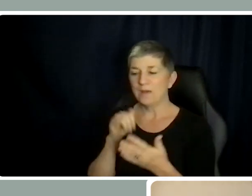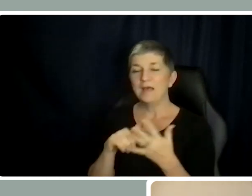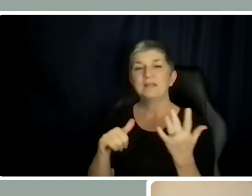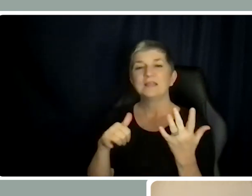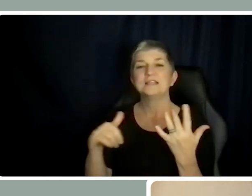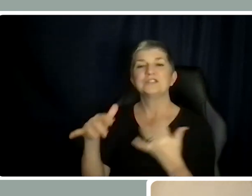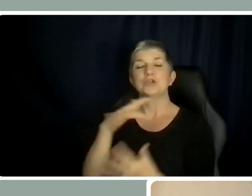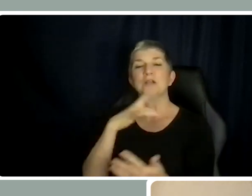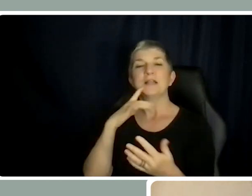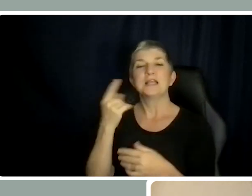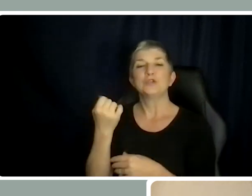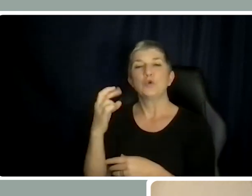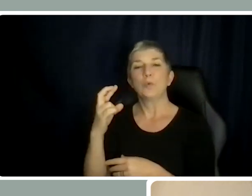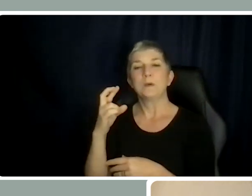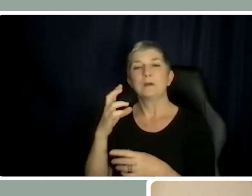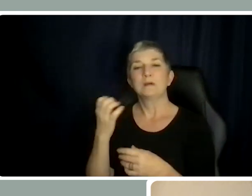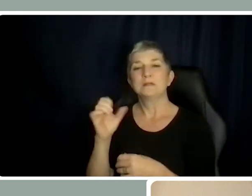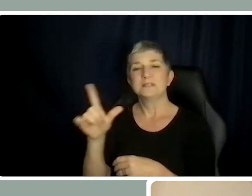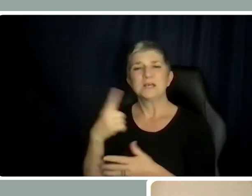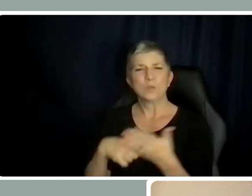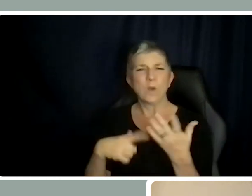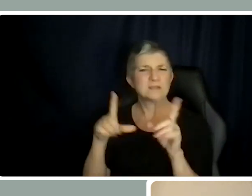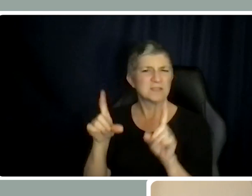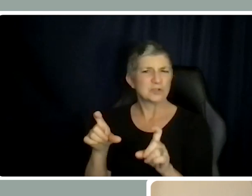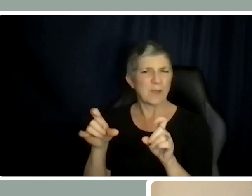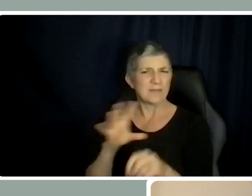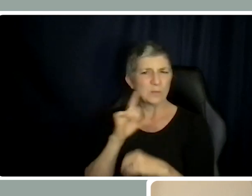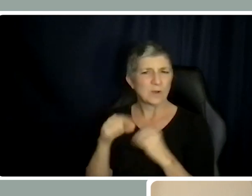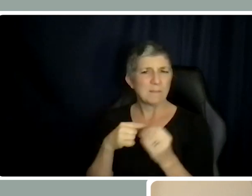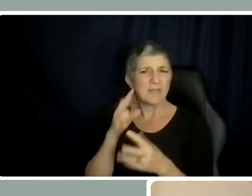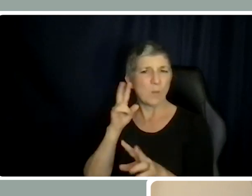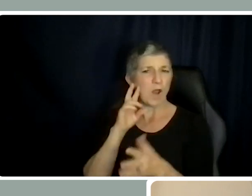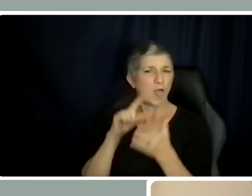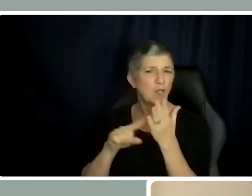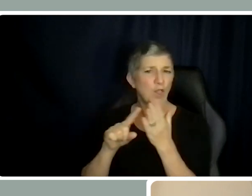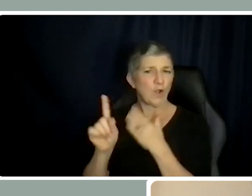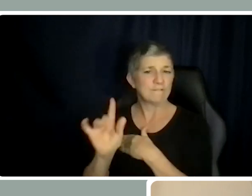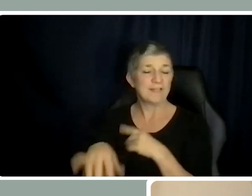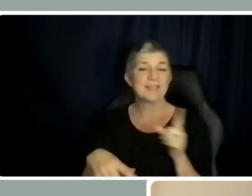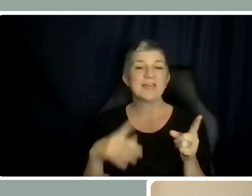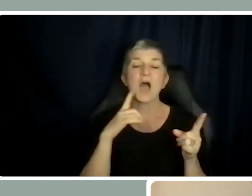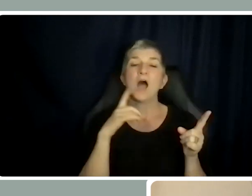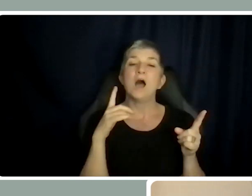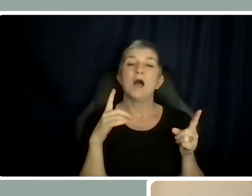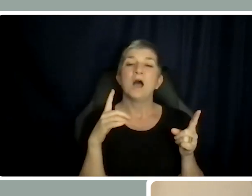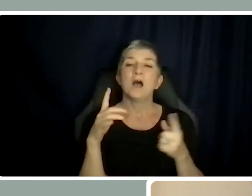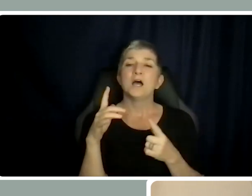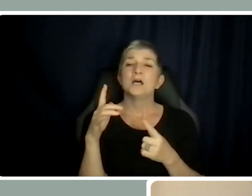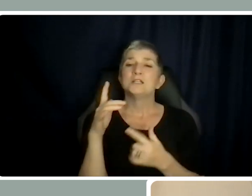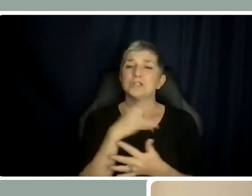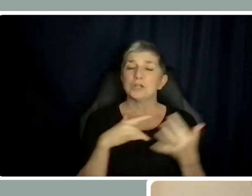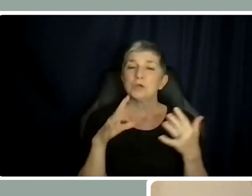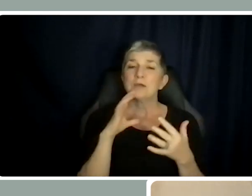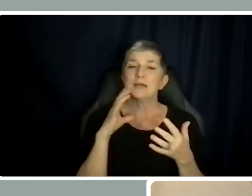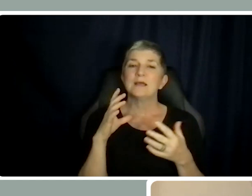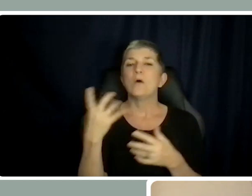circulating tumor cells. What trial were you referring to? They want to look that up. Circulating tumor cells or circulating tumor DNA?